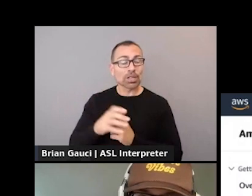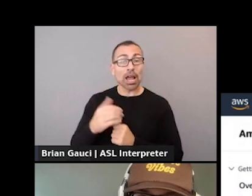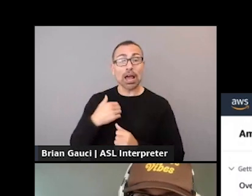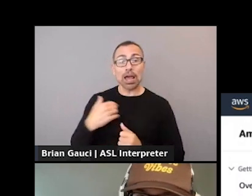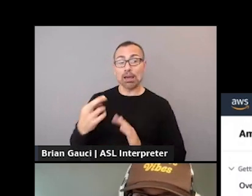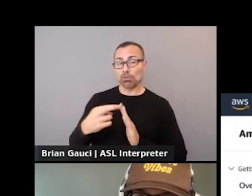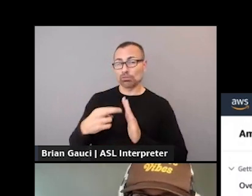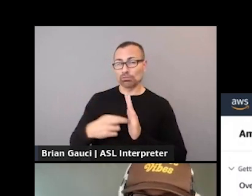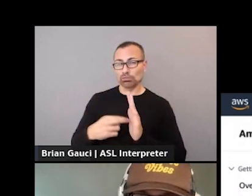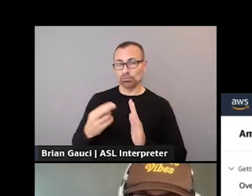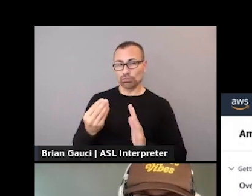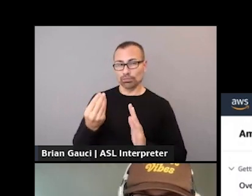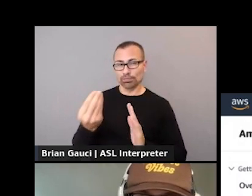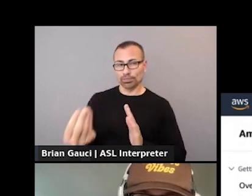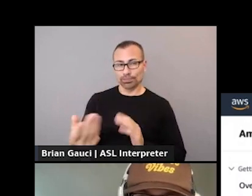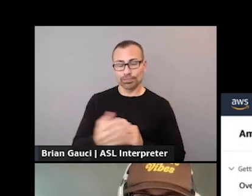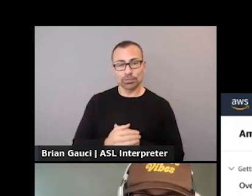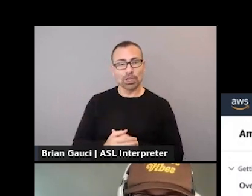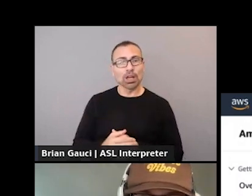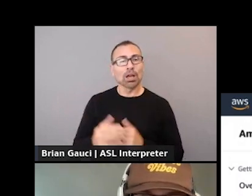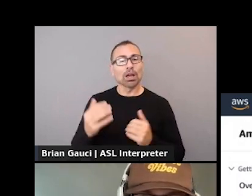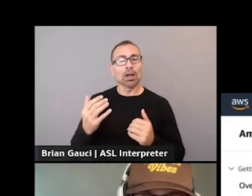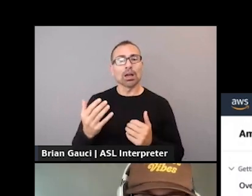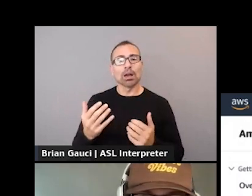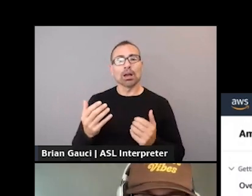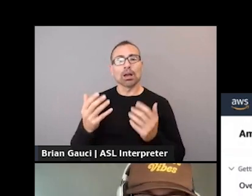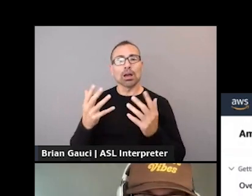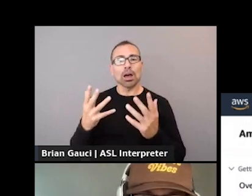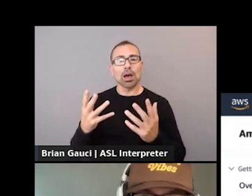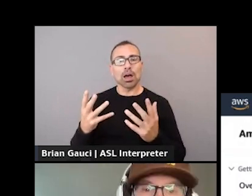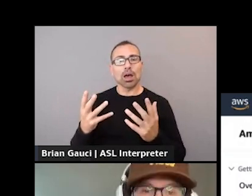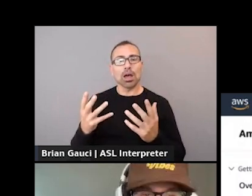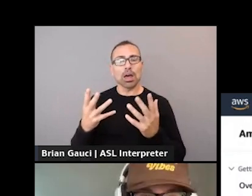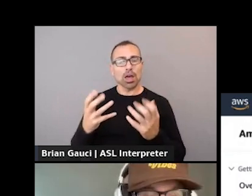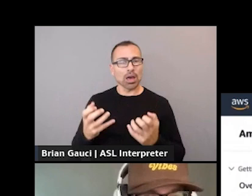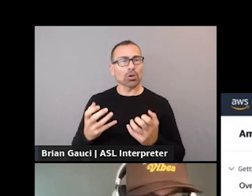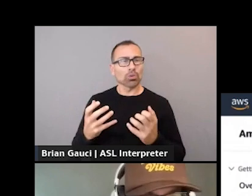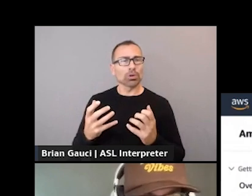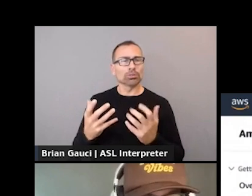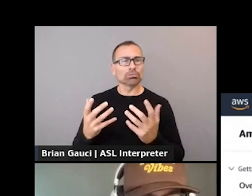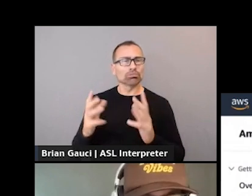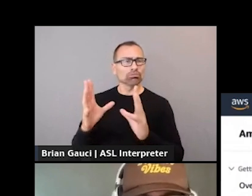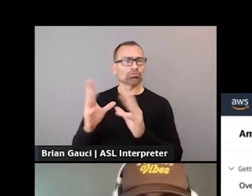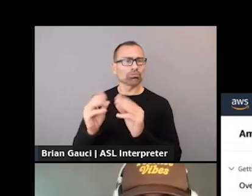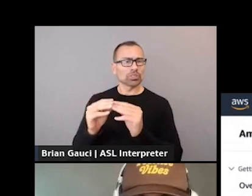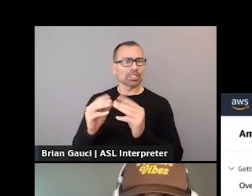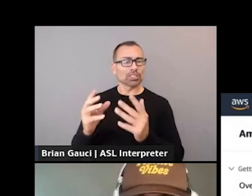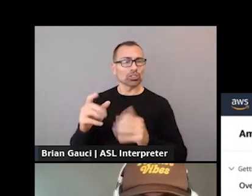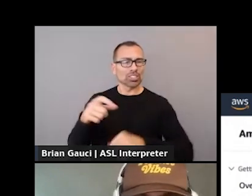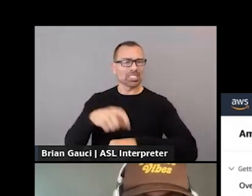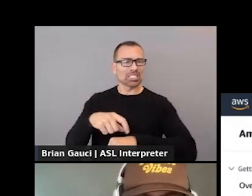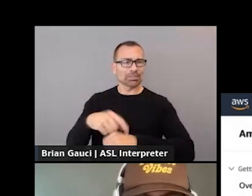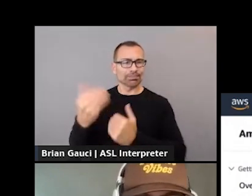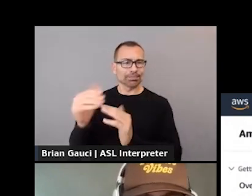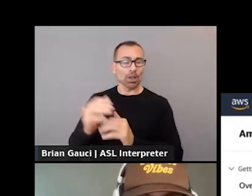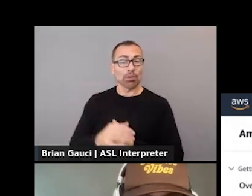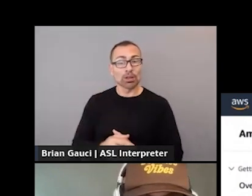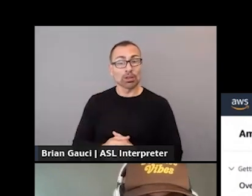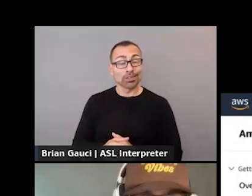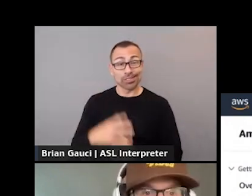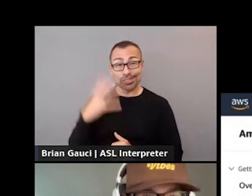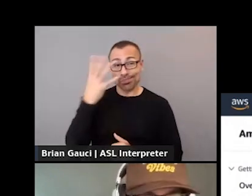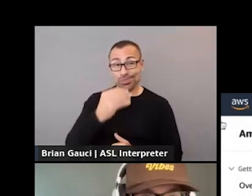giving it, and I want that the session to get timed out. And the beauty of agents is it does all this memory management